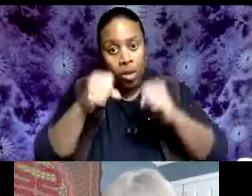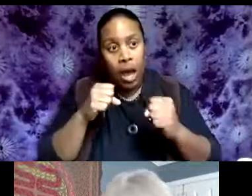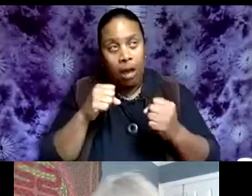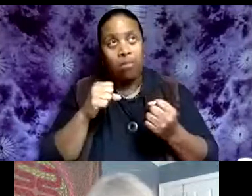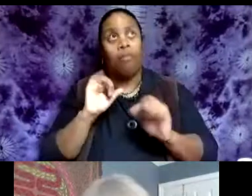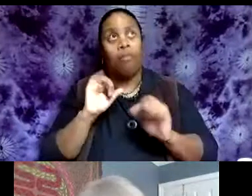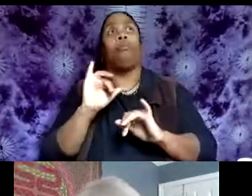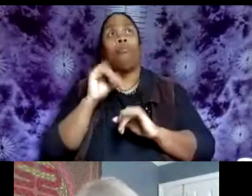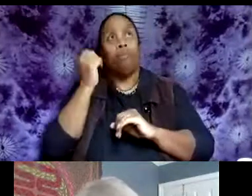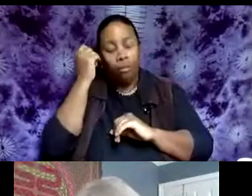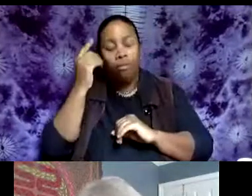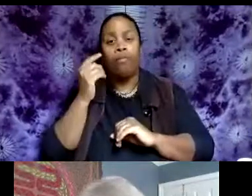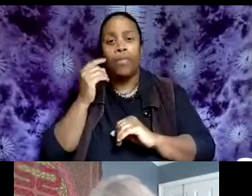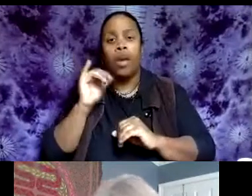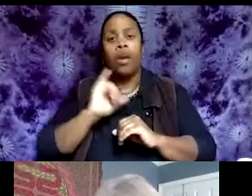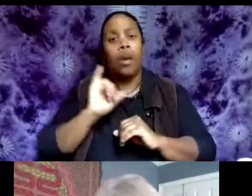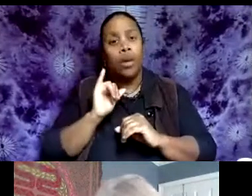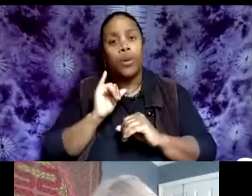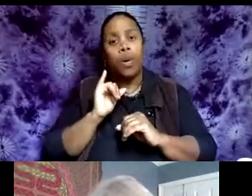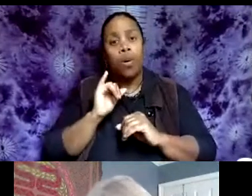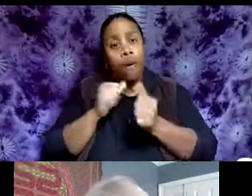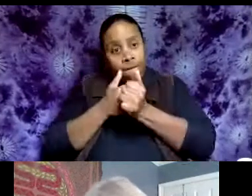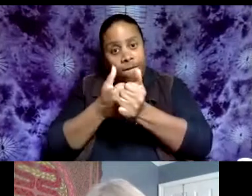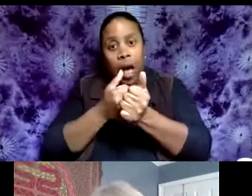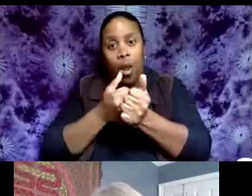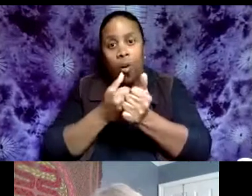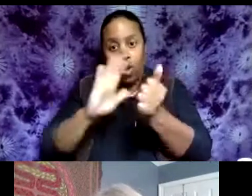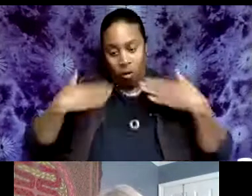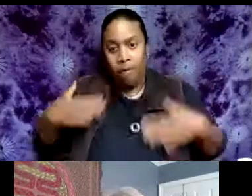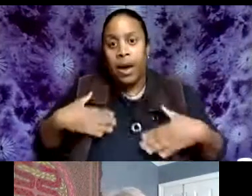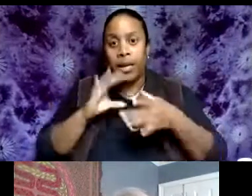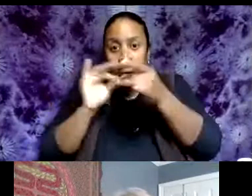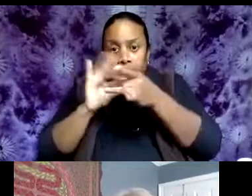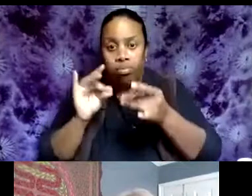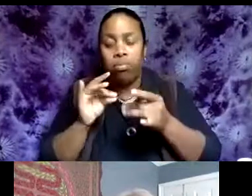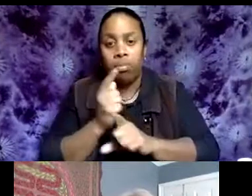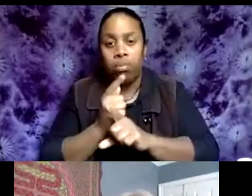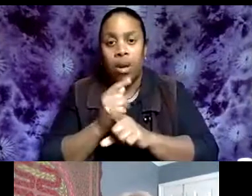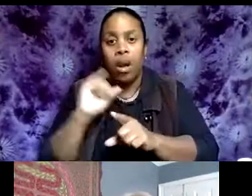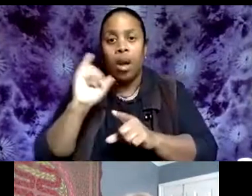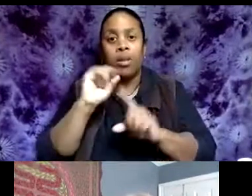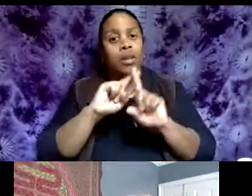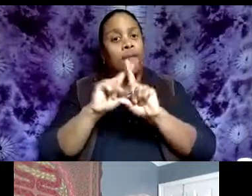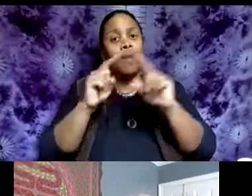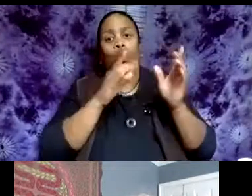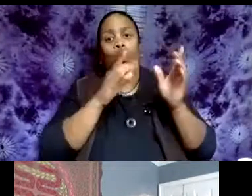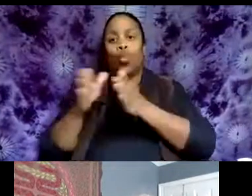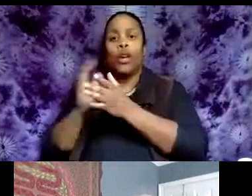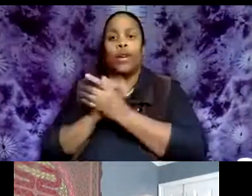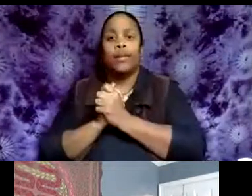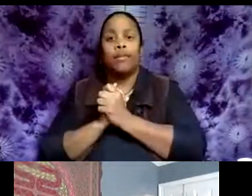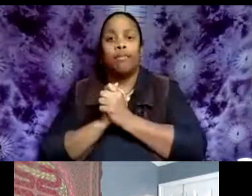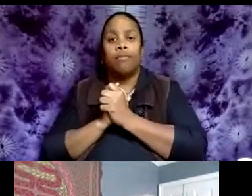free flowing and follow those impulses and follow what your body's wanting. There are all sorts of ways of